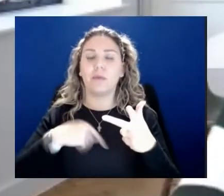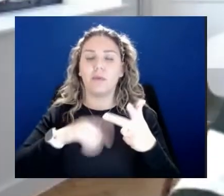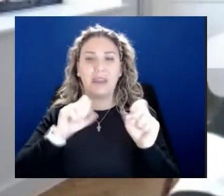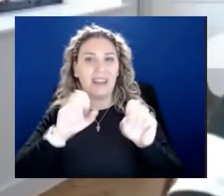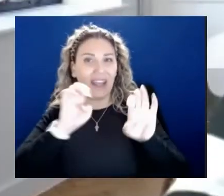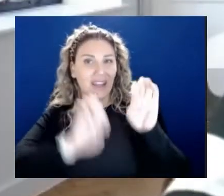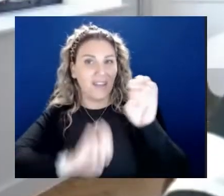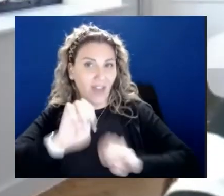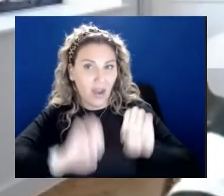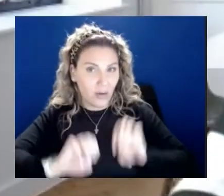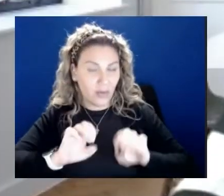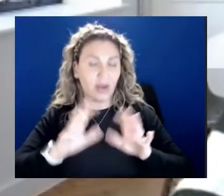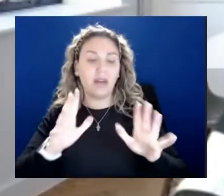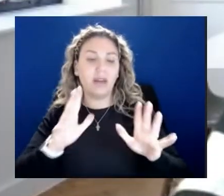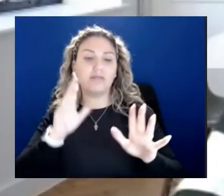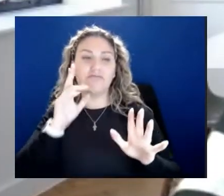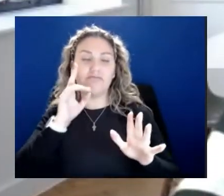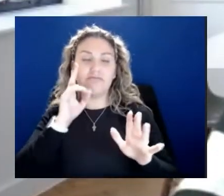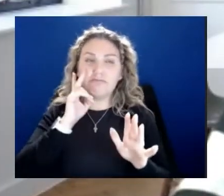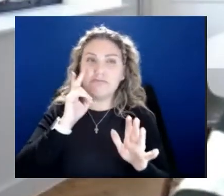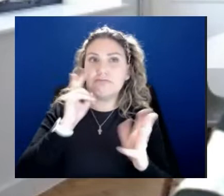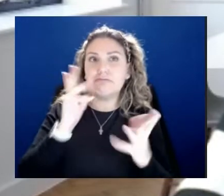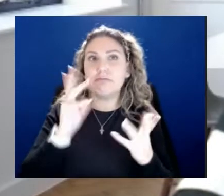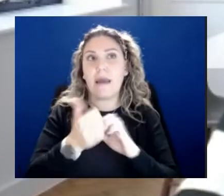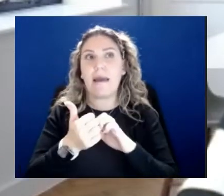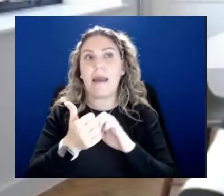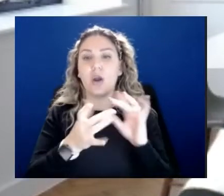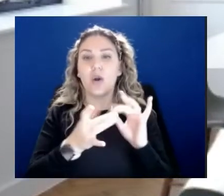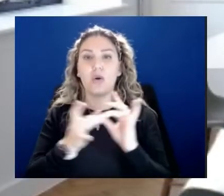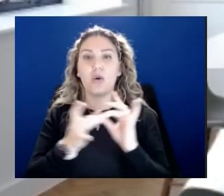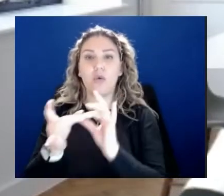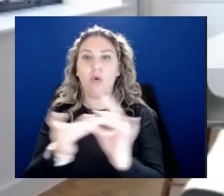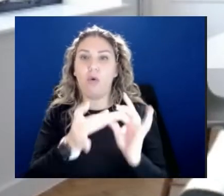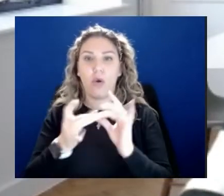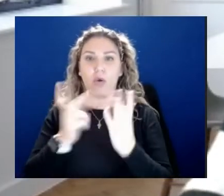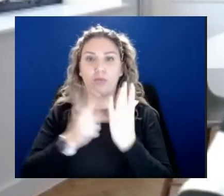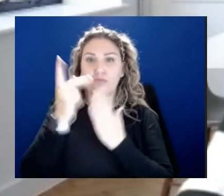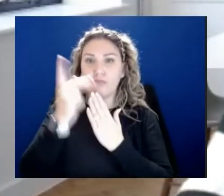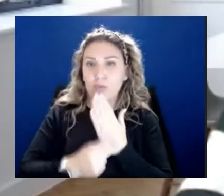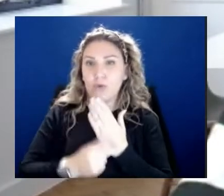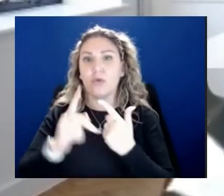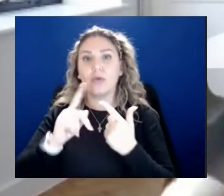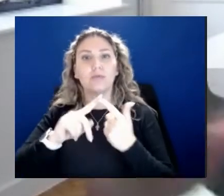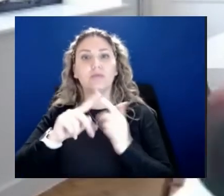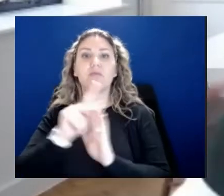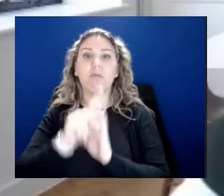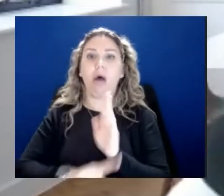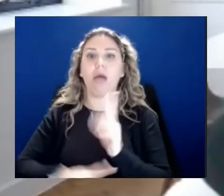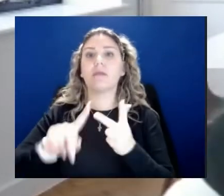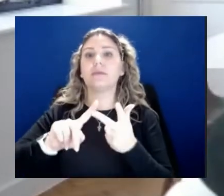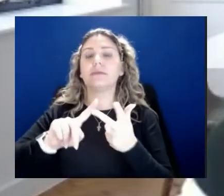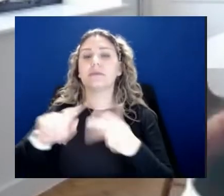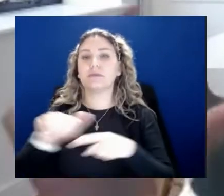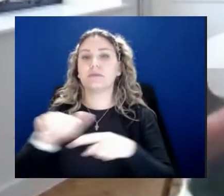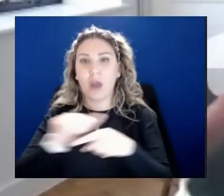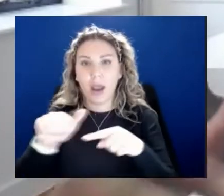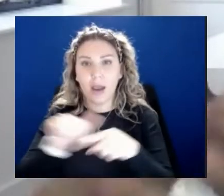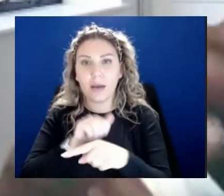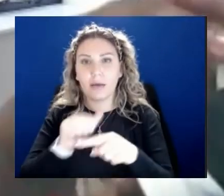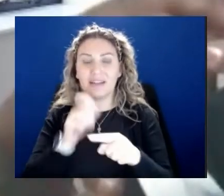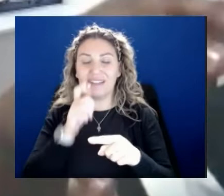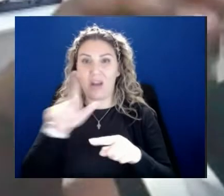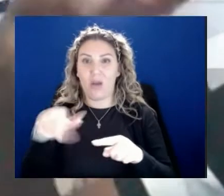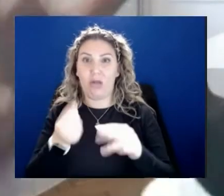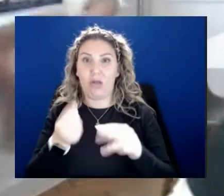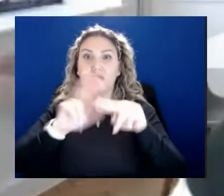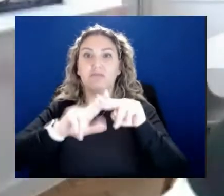is really looking at how we are coordinating programs, policies, and practices that are not only increasing the knowledge of